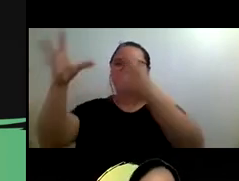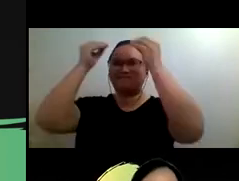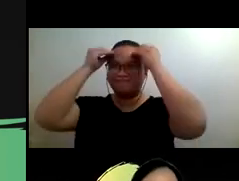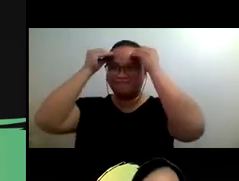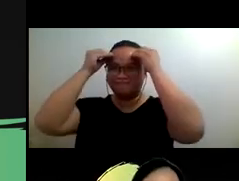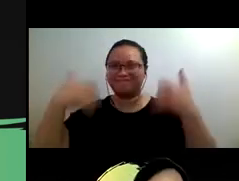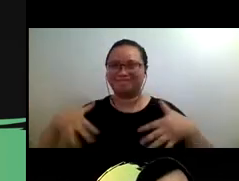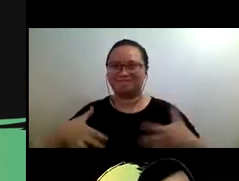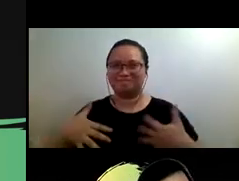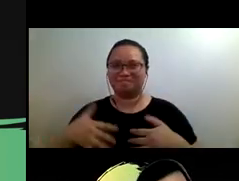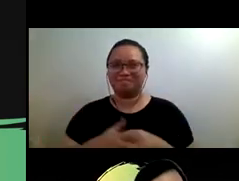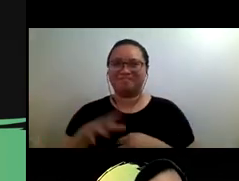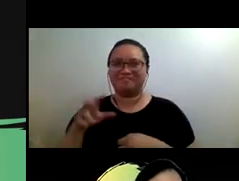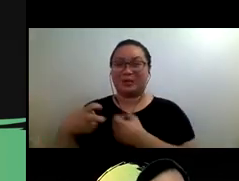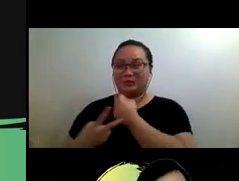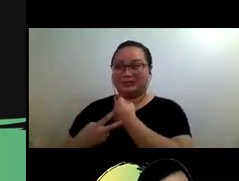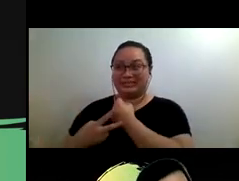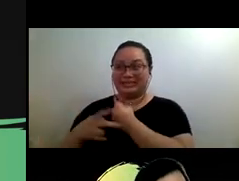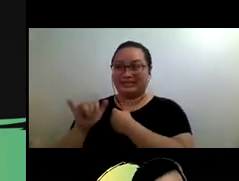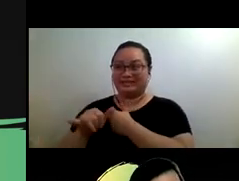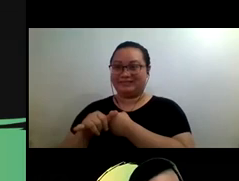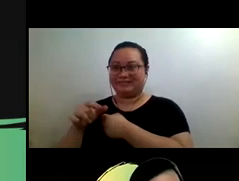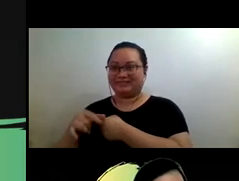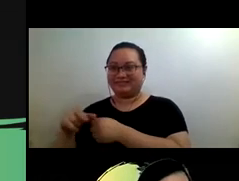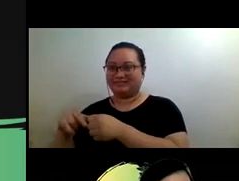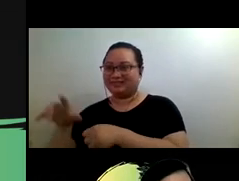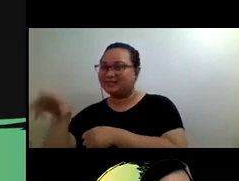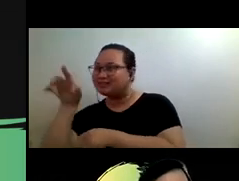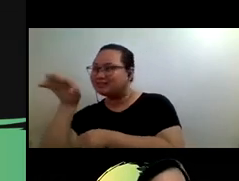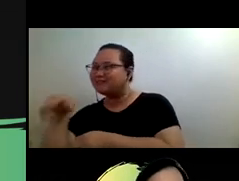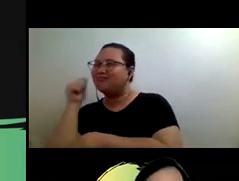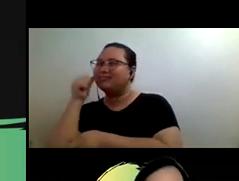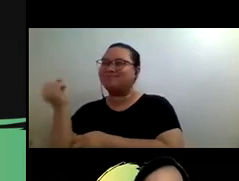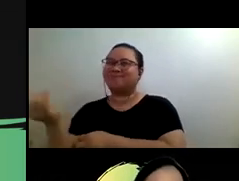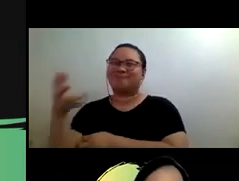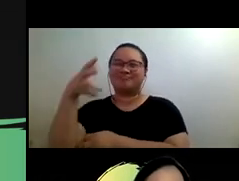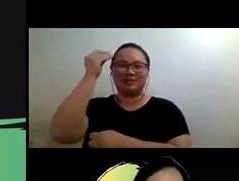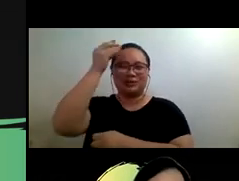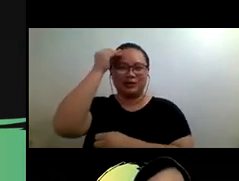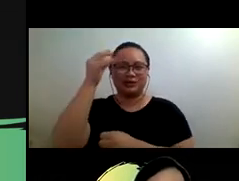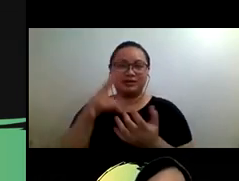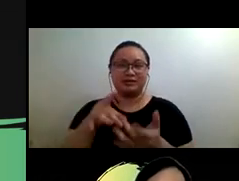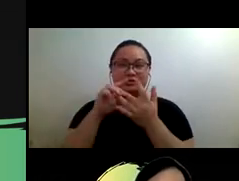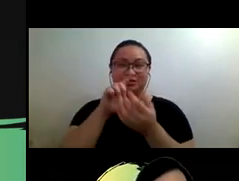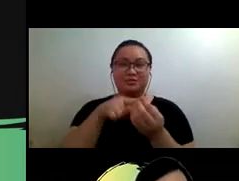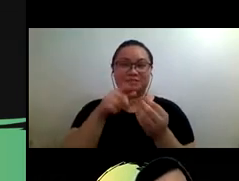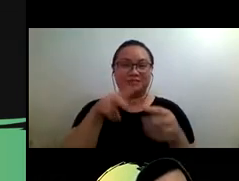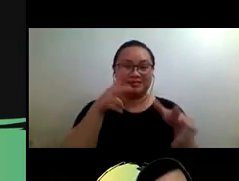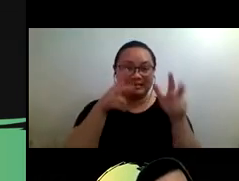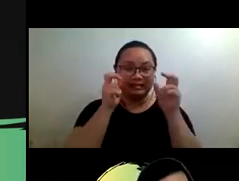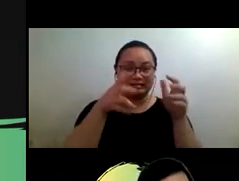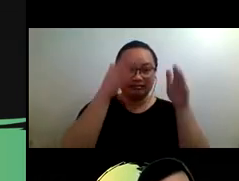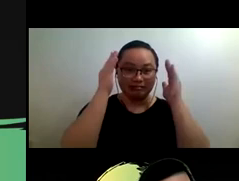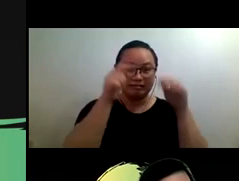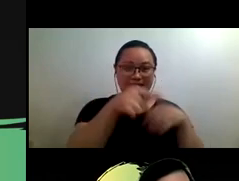Ang dami. Gusto kong i-save mamaya yung text file, no? Dami ko natutunan, especially yung listening kay Dr. Therese